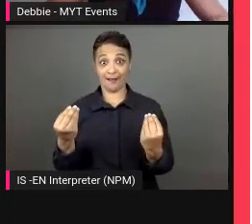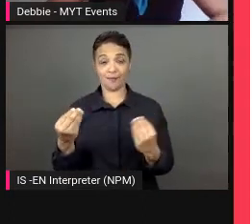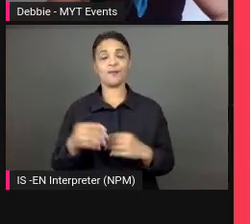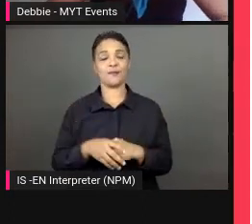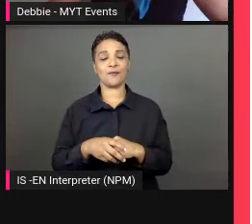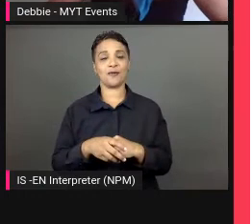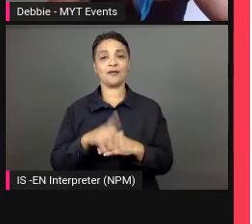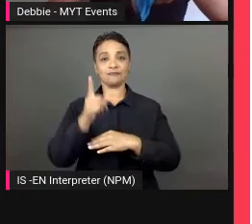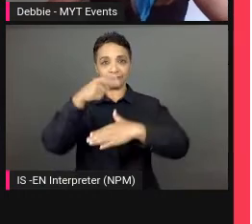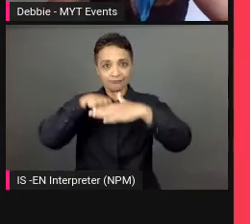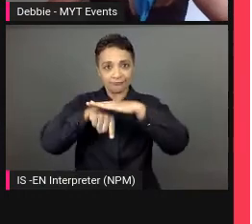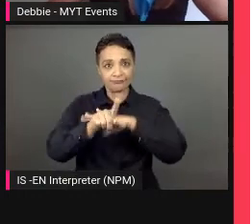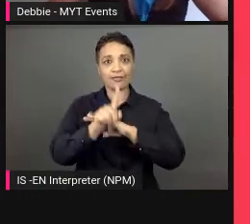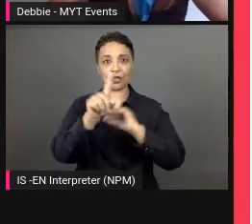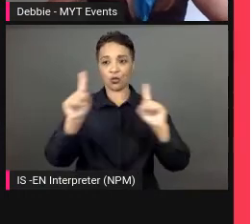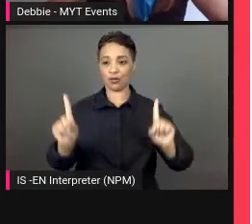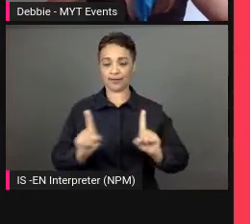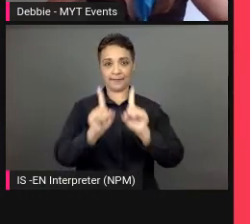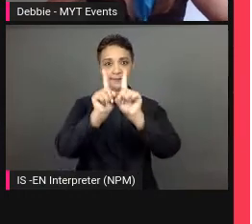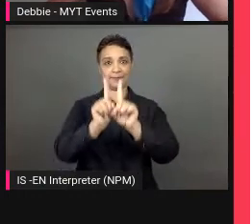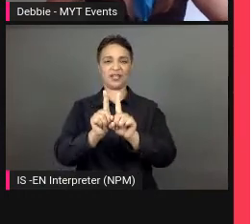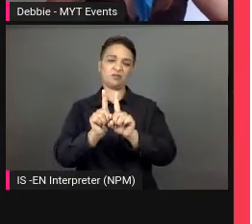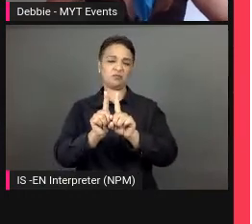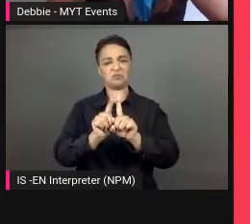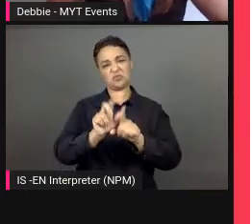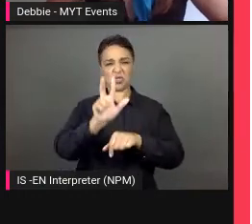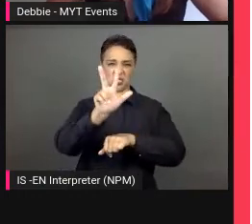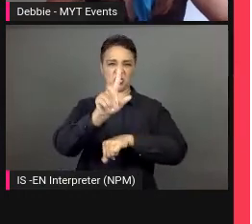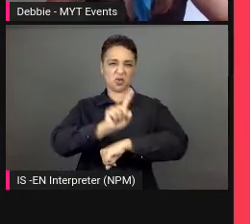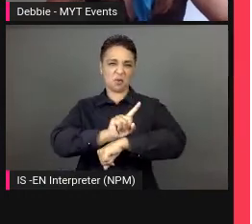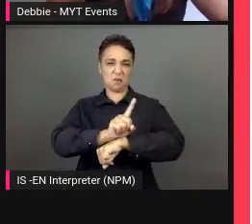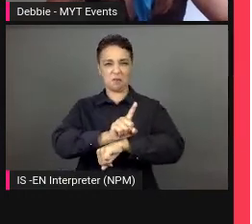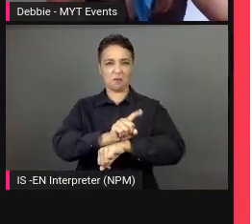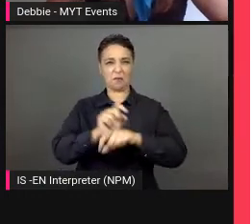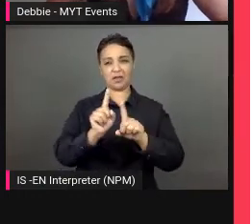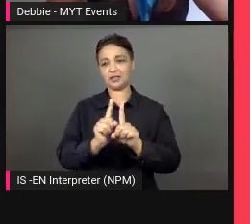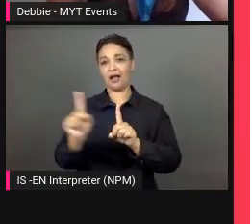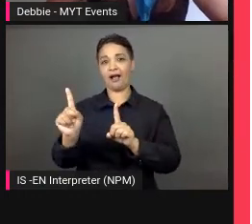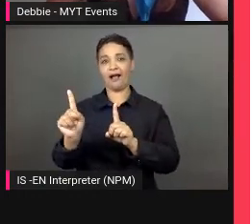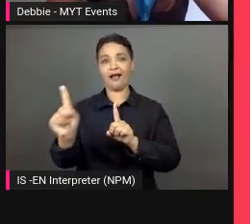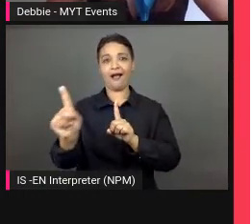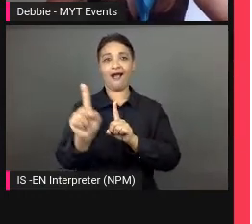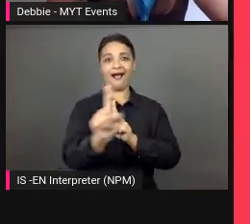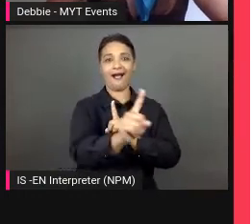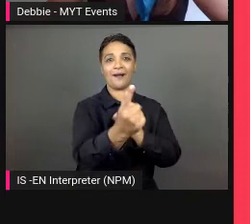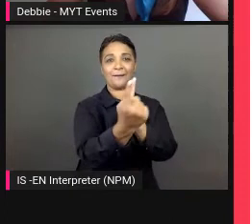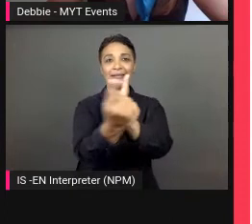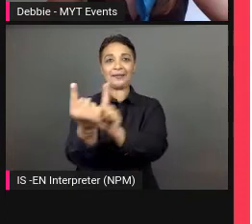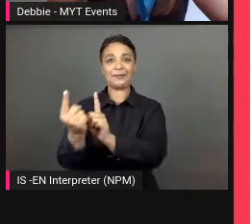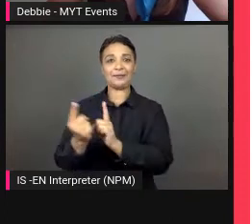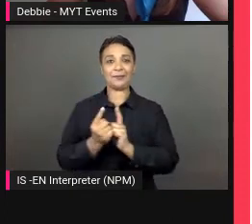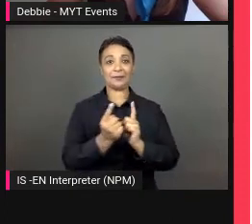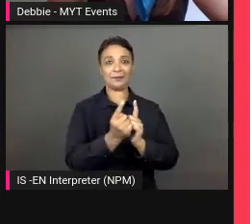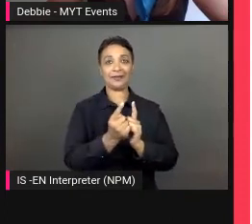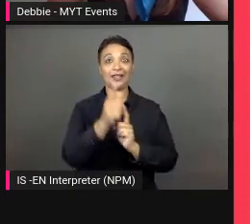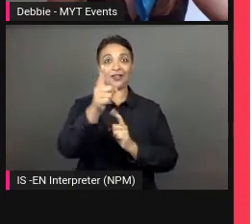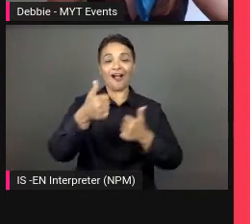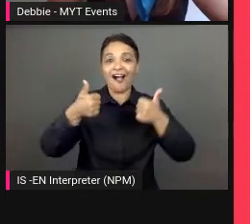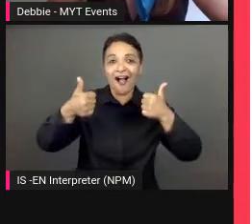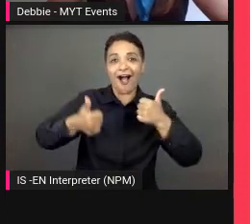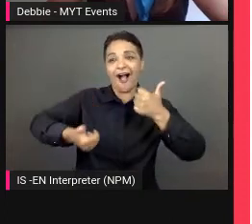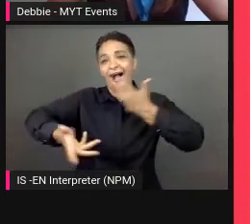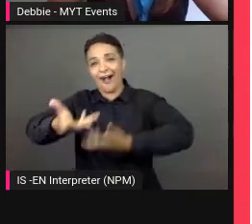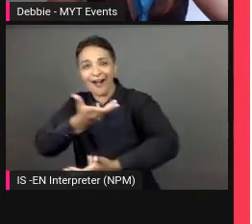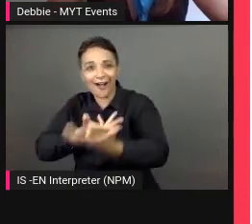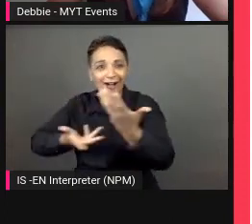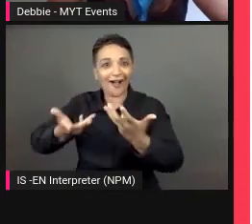you join, you'll be paired with another attendee for about 3 minutes before moving on to meet another attendee. But if you're having a great conversation, you can